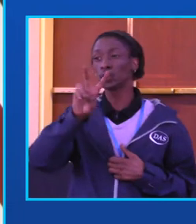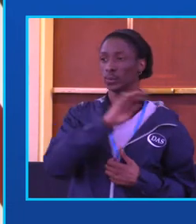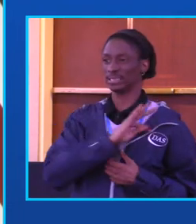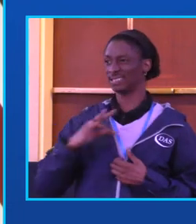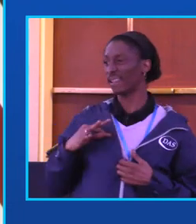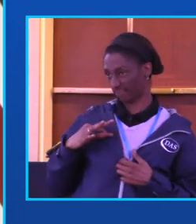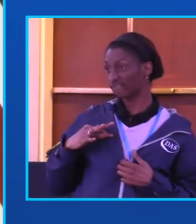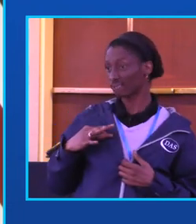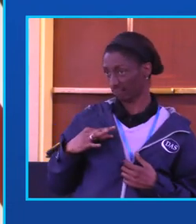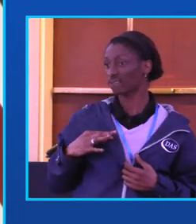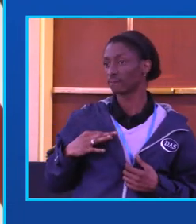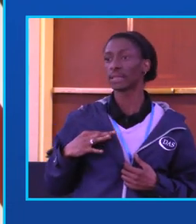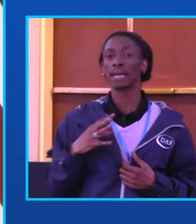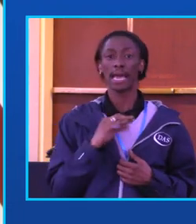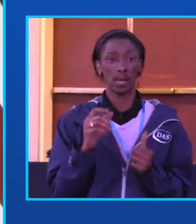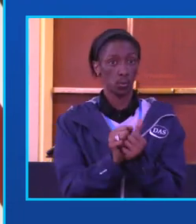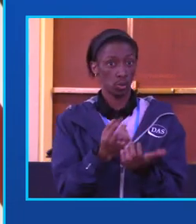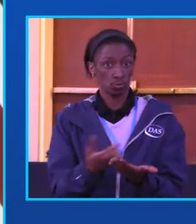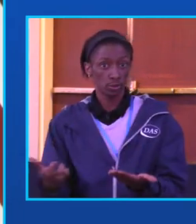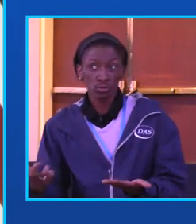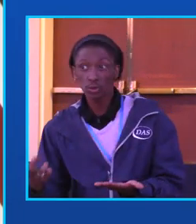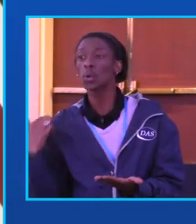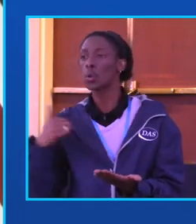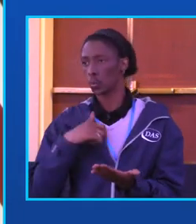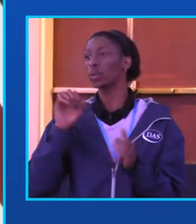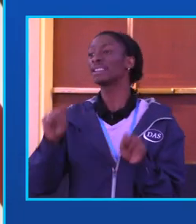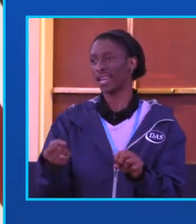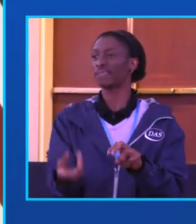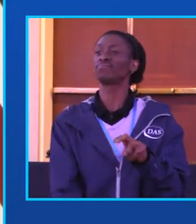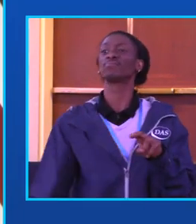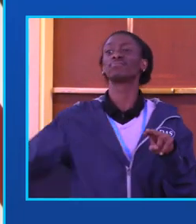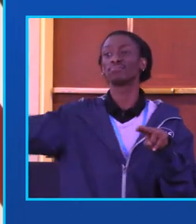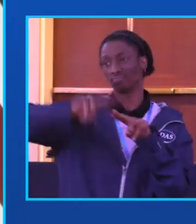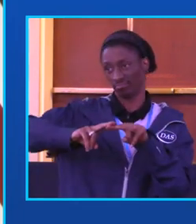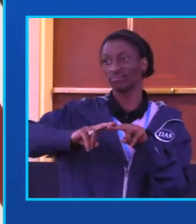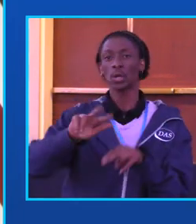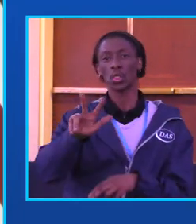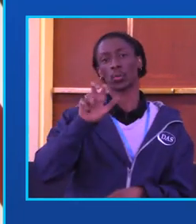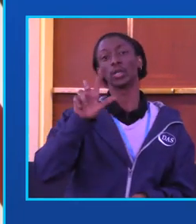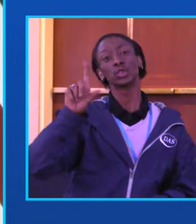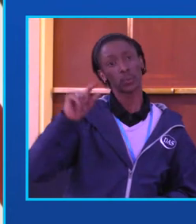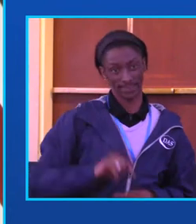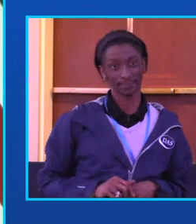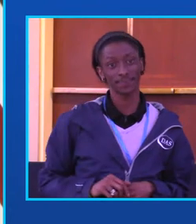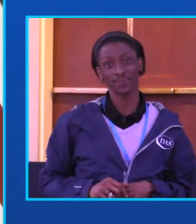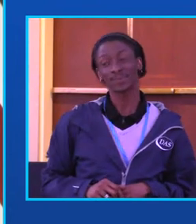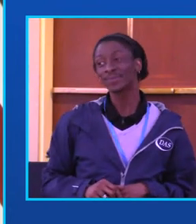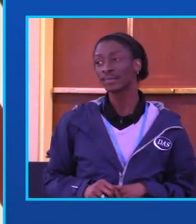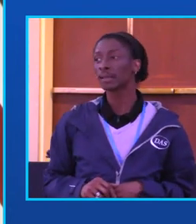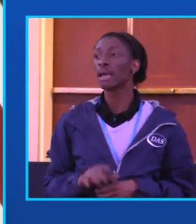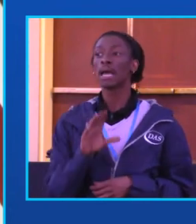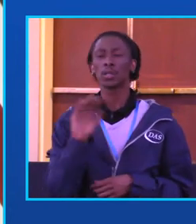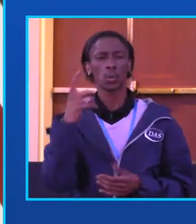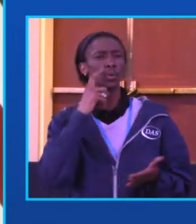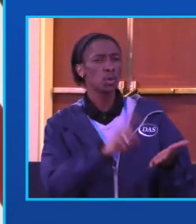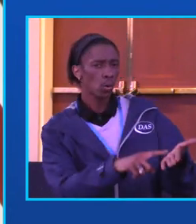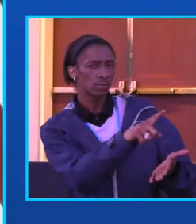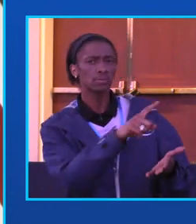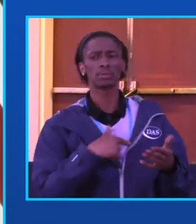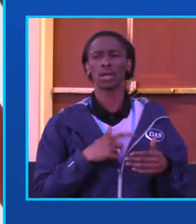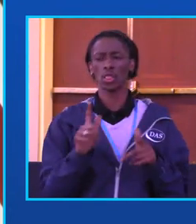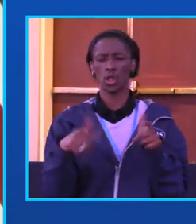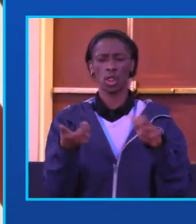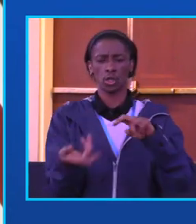on payroll, and with resources, we can get that number to 320. You'll also notice that the